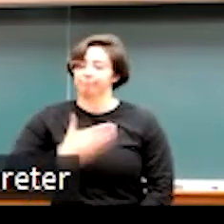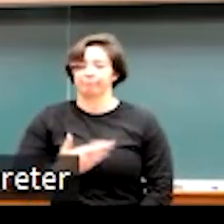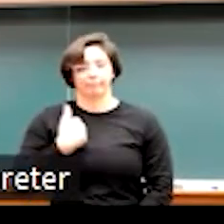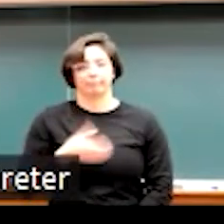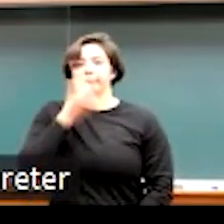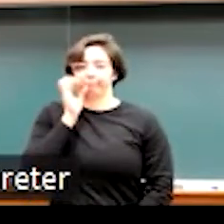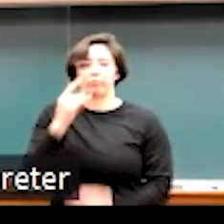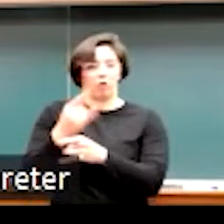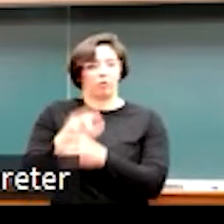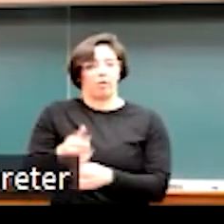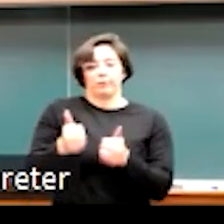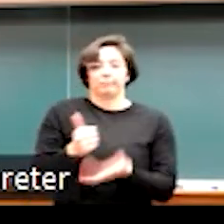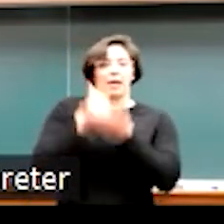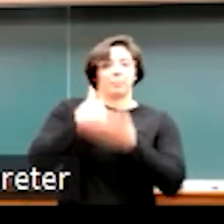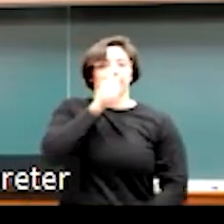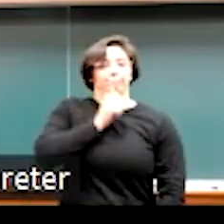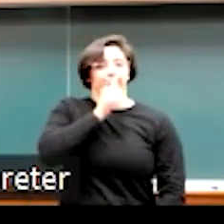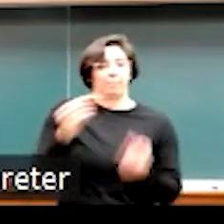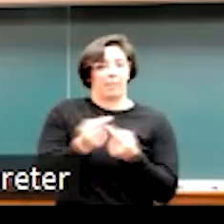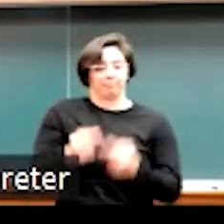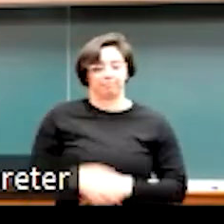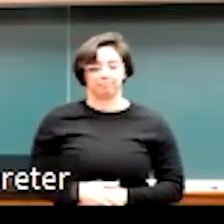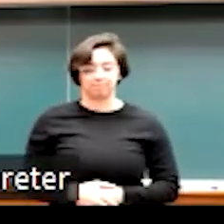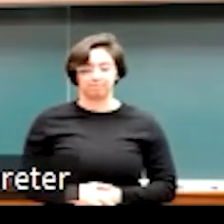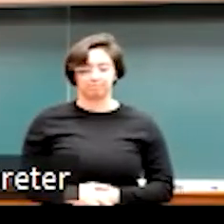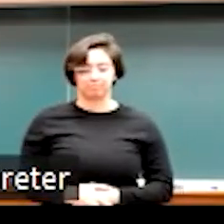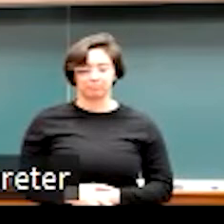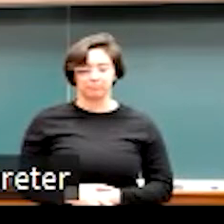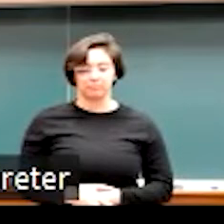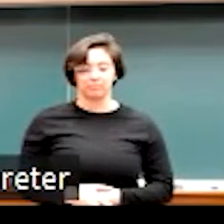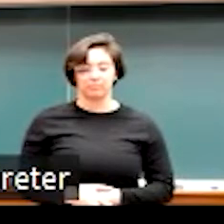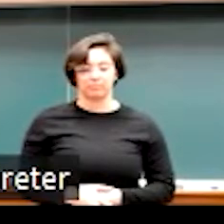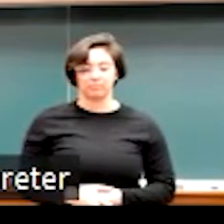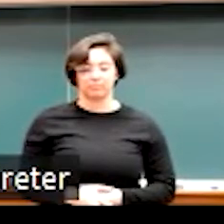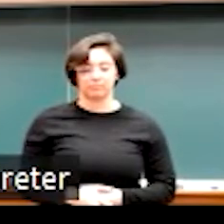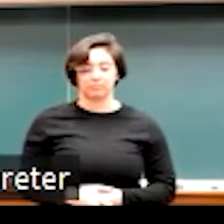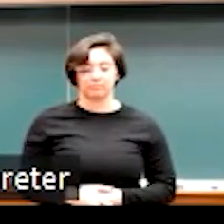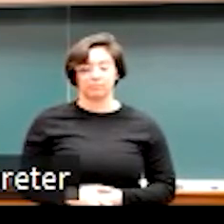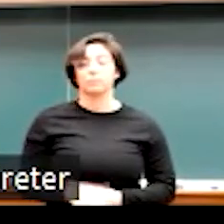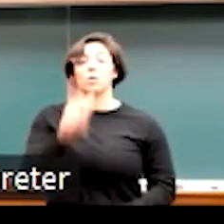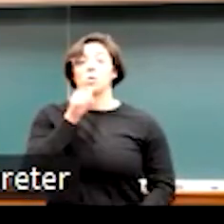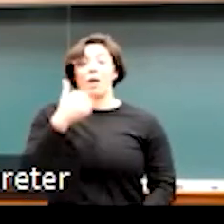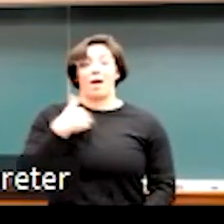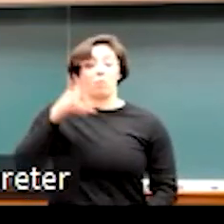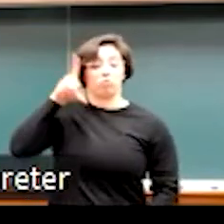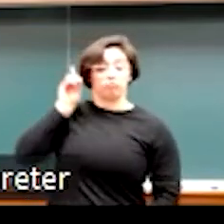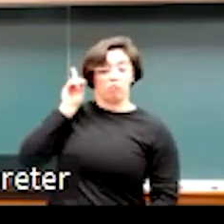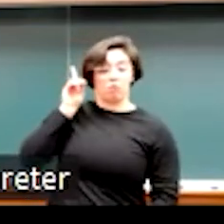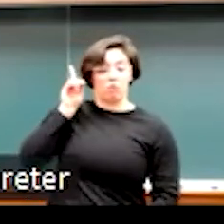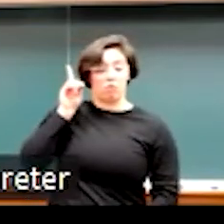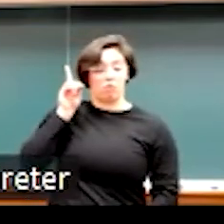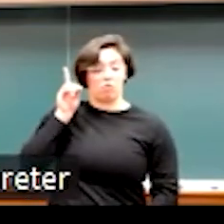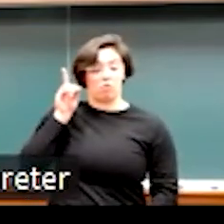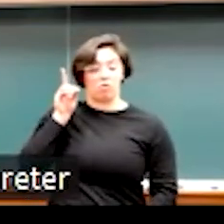meet criteria for alcohol use disorder than people with no pain. And they too have experienced withdrawal-induced hyperalgesia. That is,